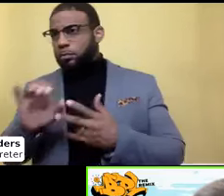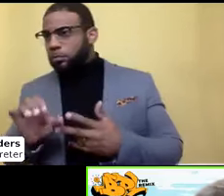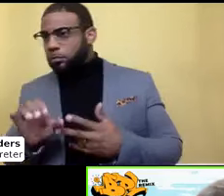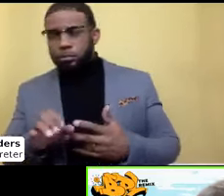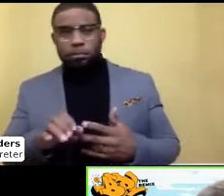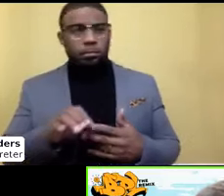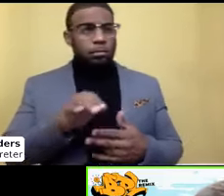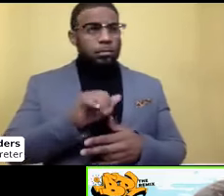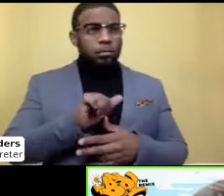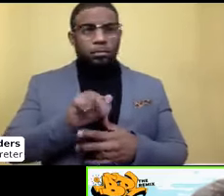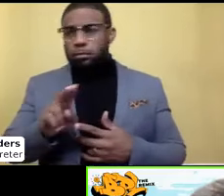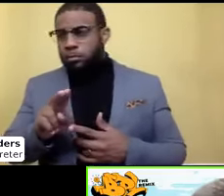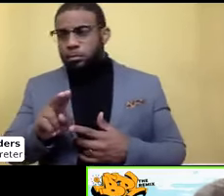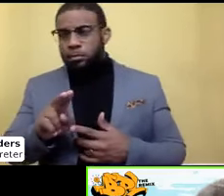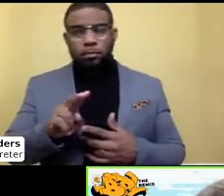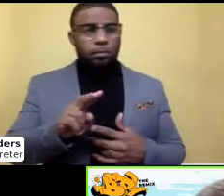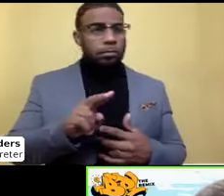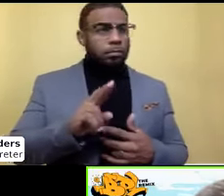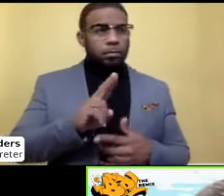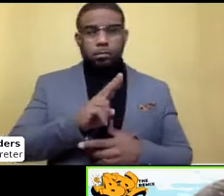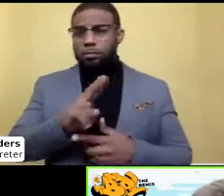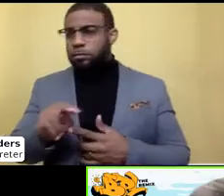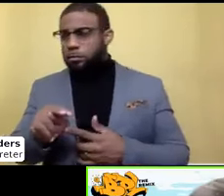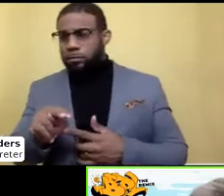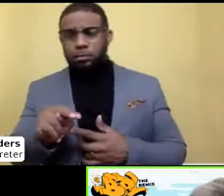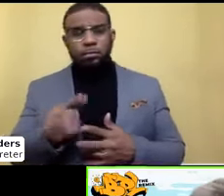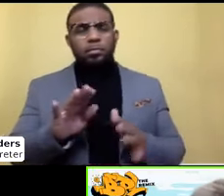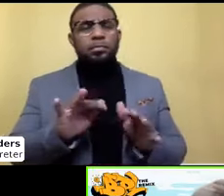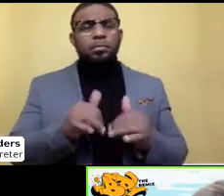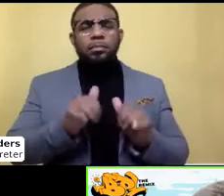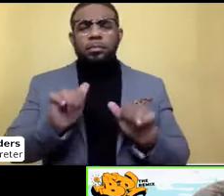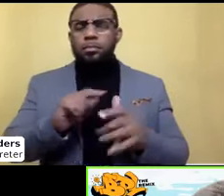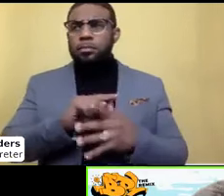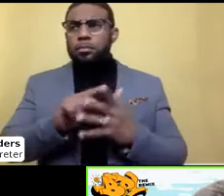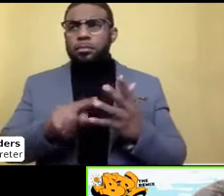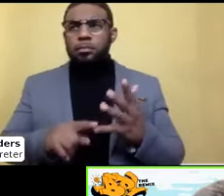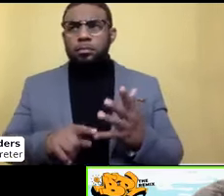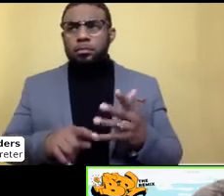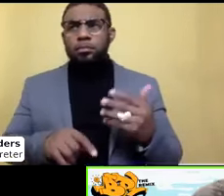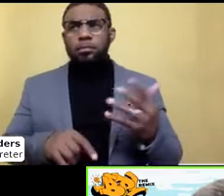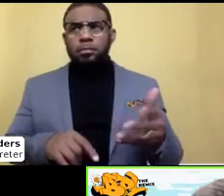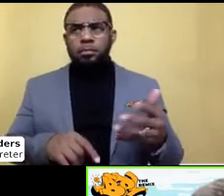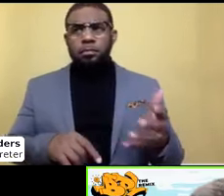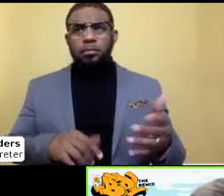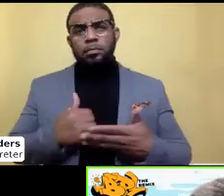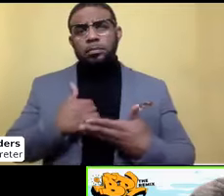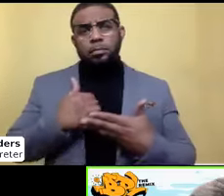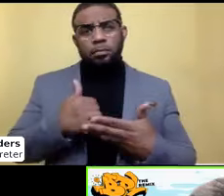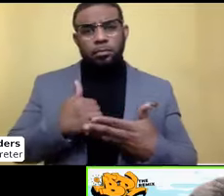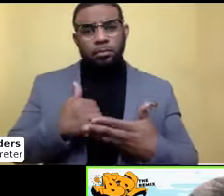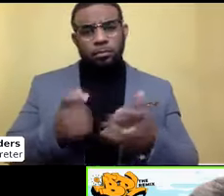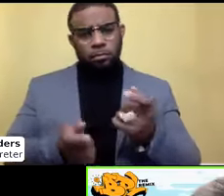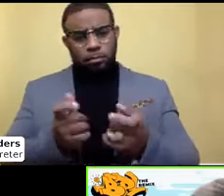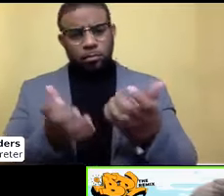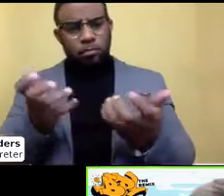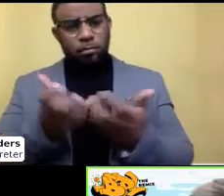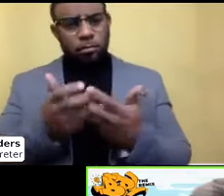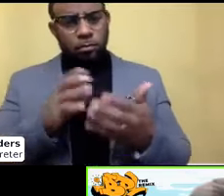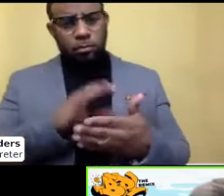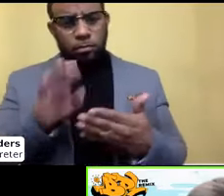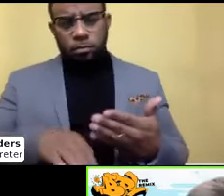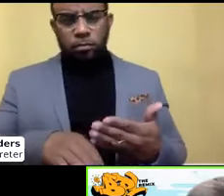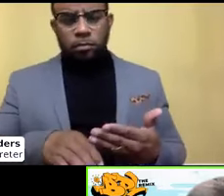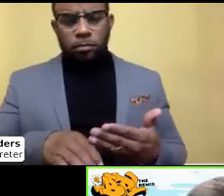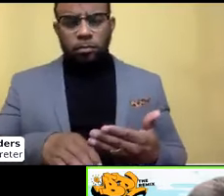the AU, the UN, how can they help to mitigate those